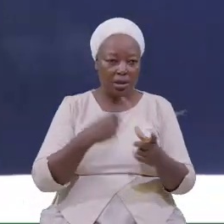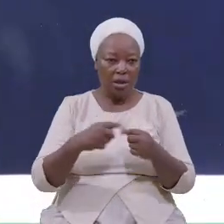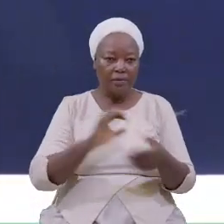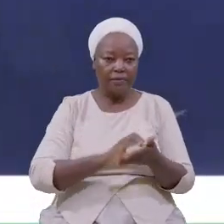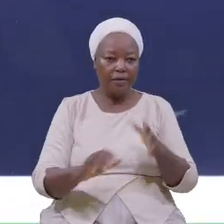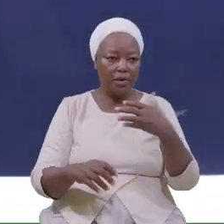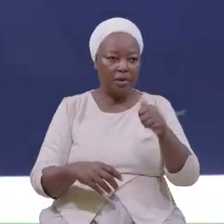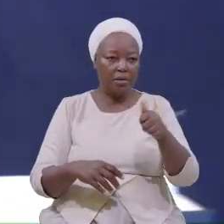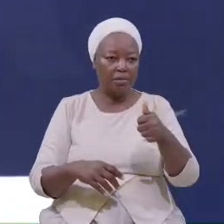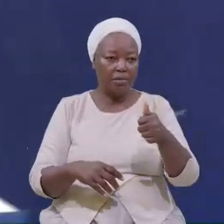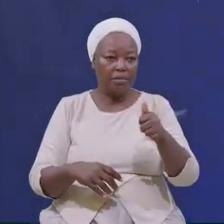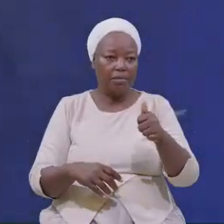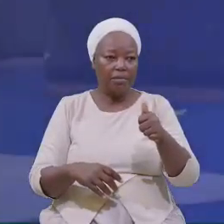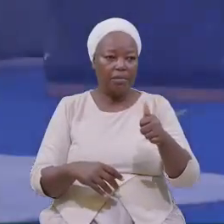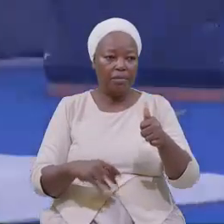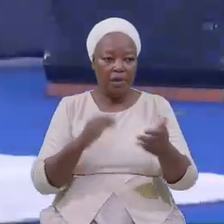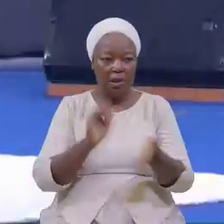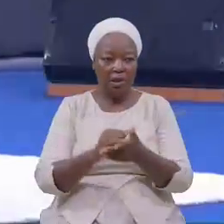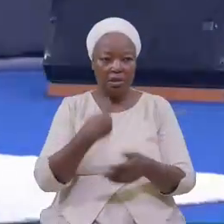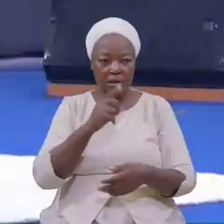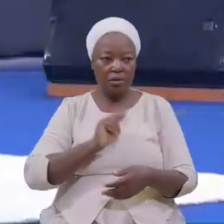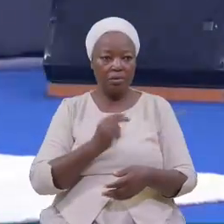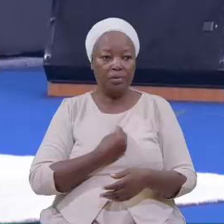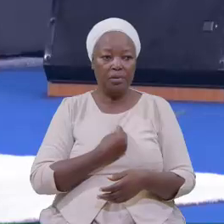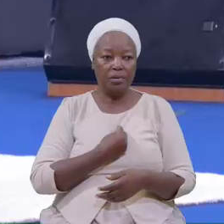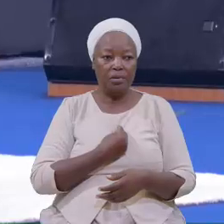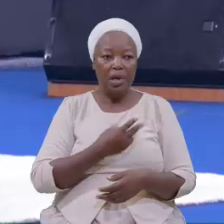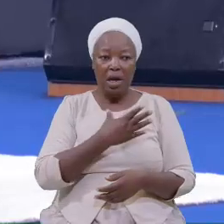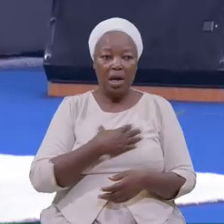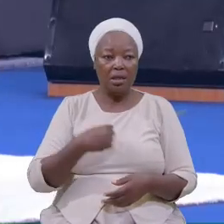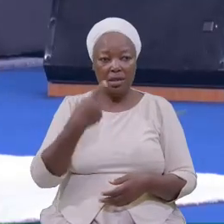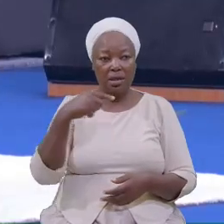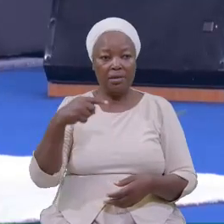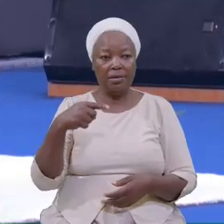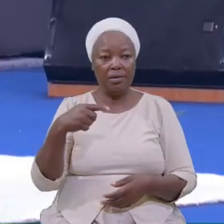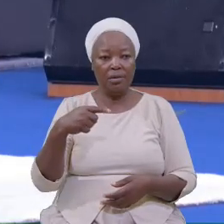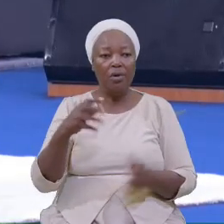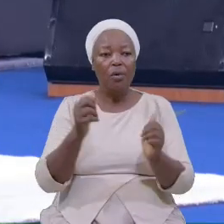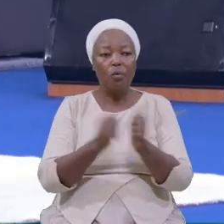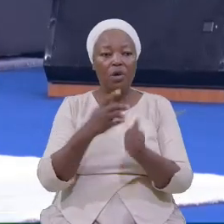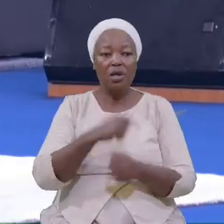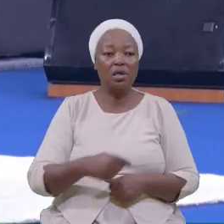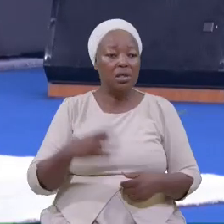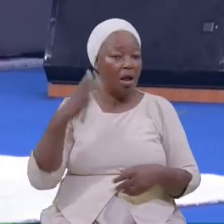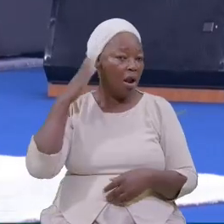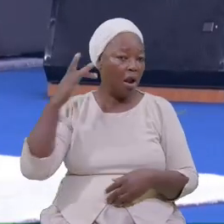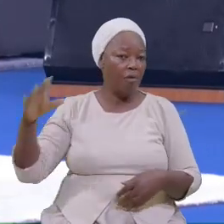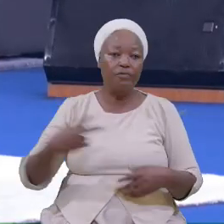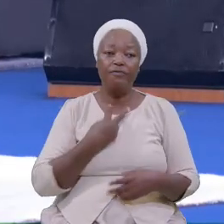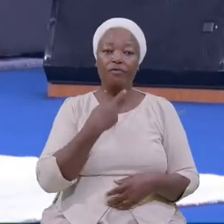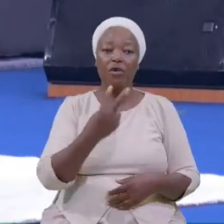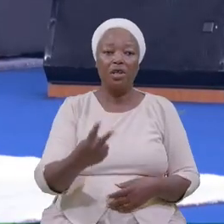10, he tells us, and said with a loud voice,